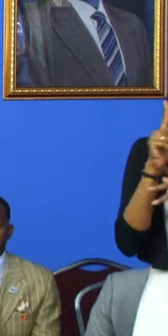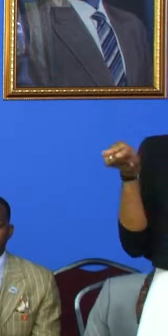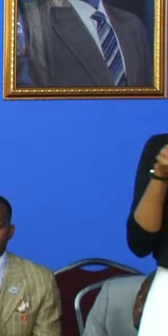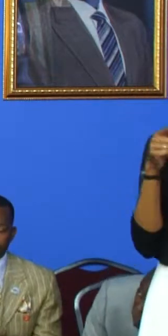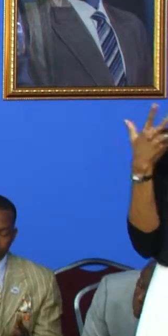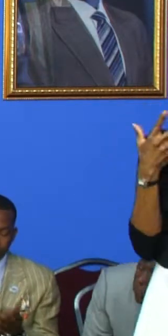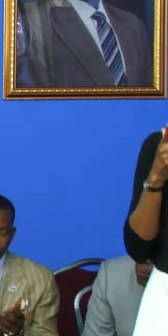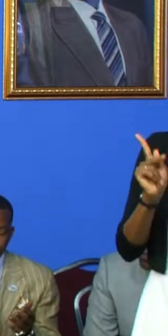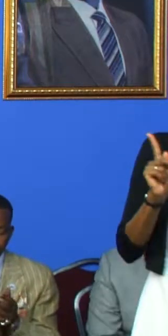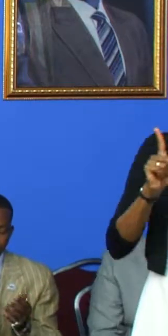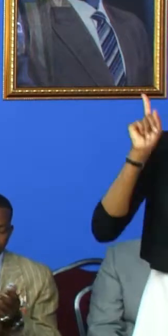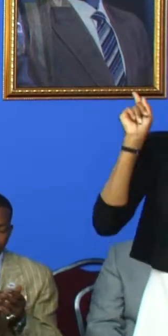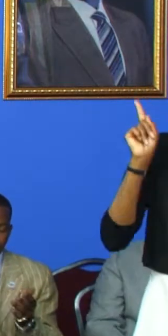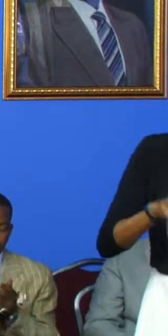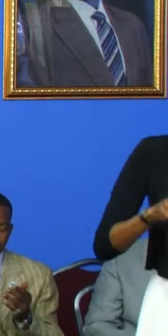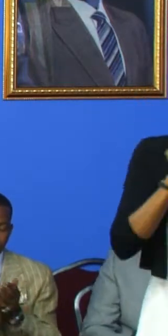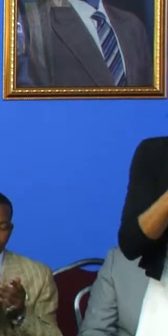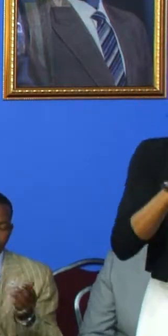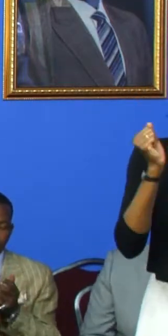place.